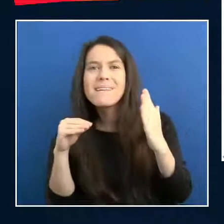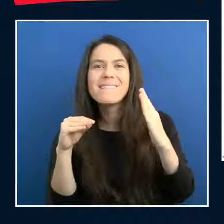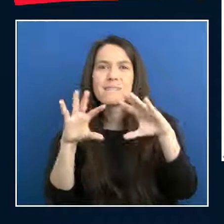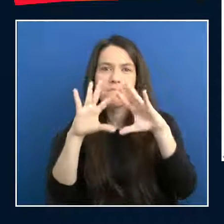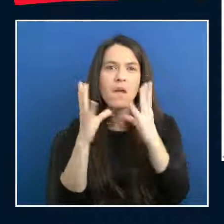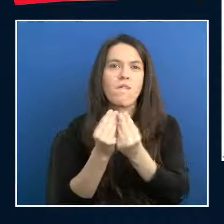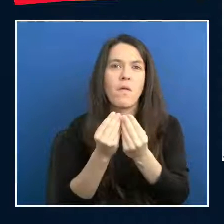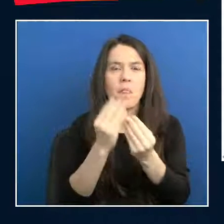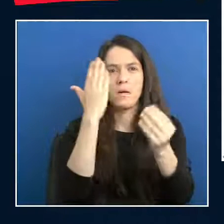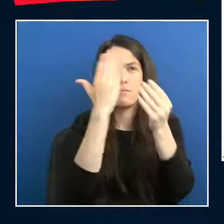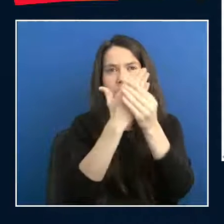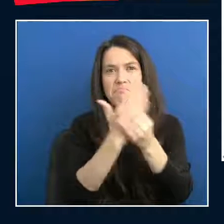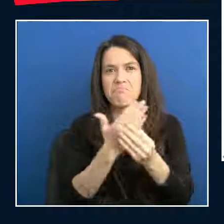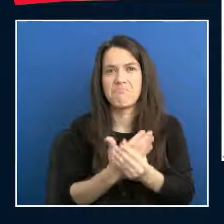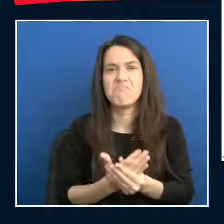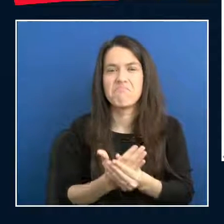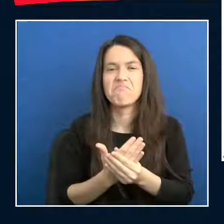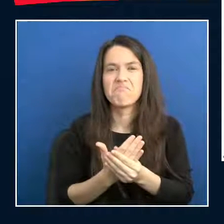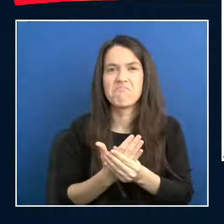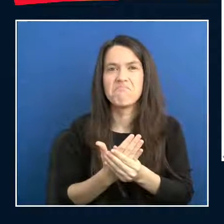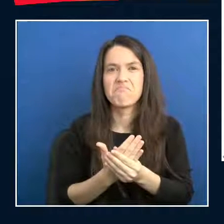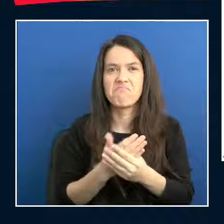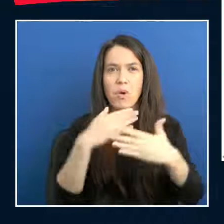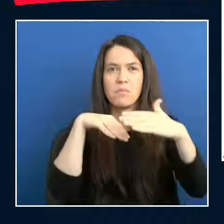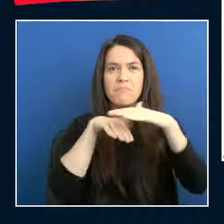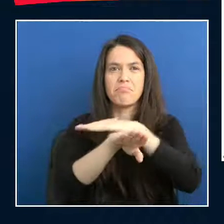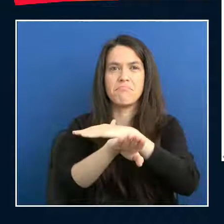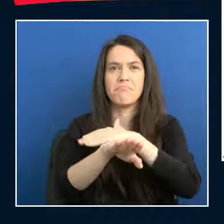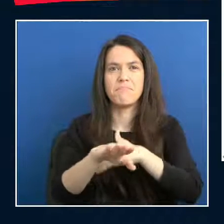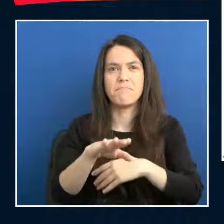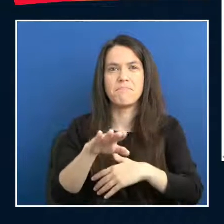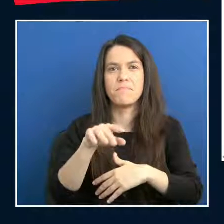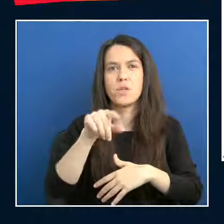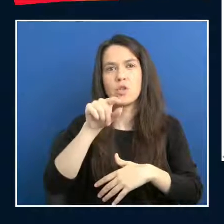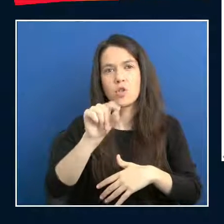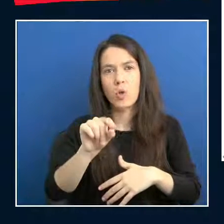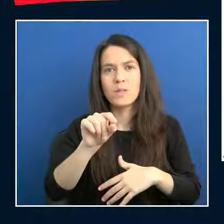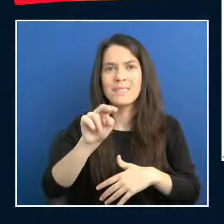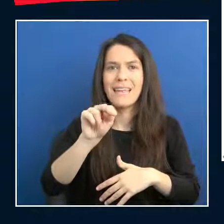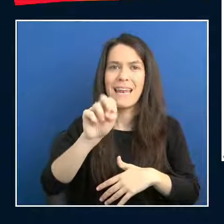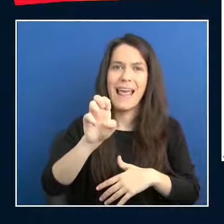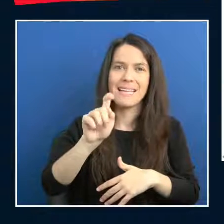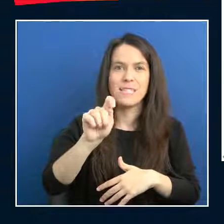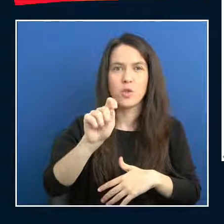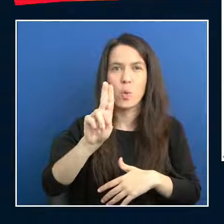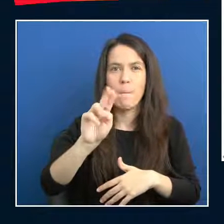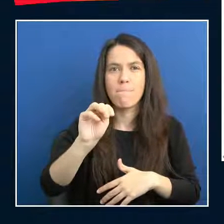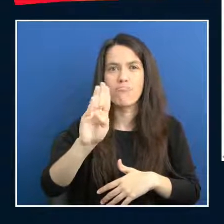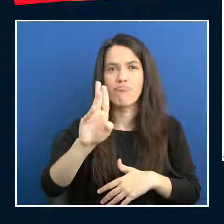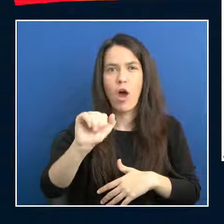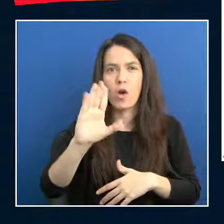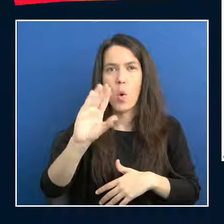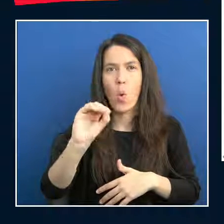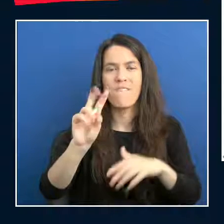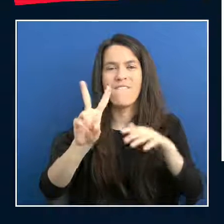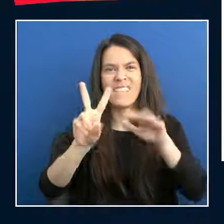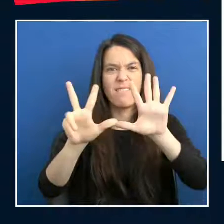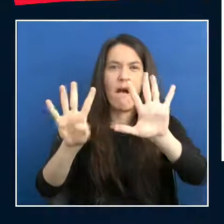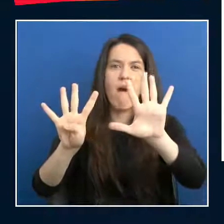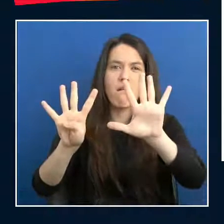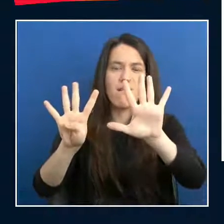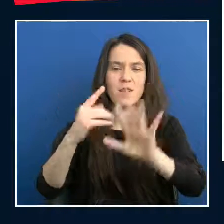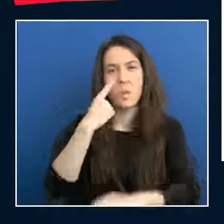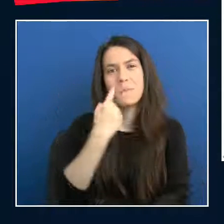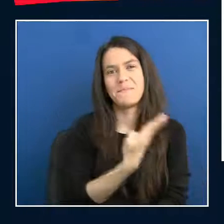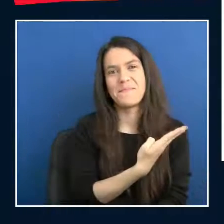folder as it is needed. And my entry point here is .NET Umbraco v9 alpha DLL. So, and I